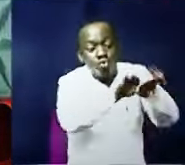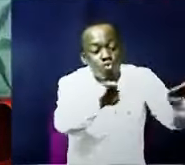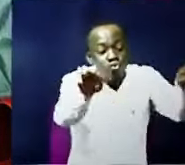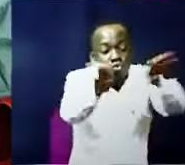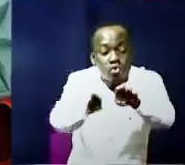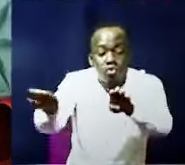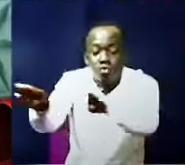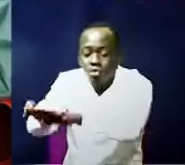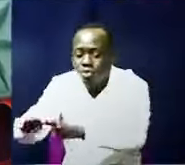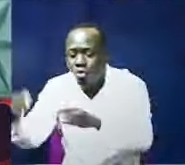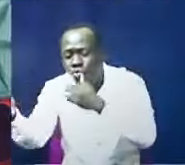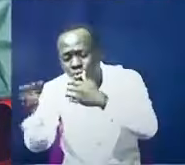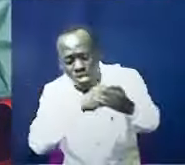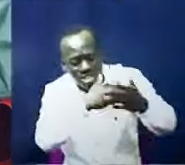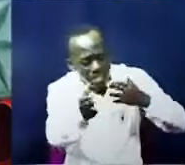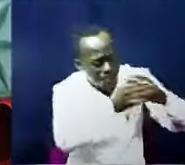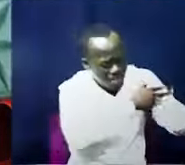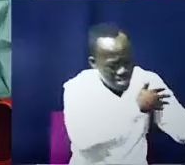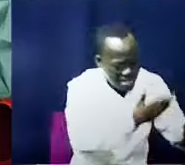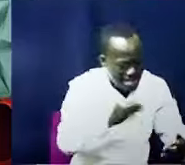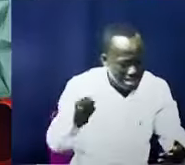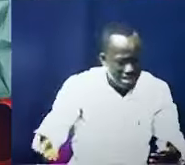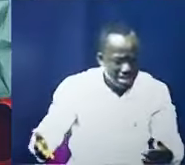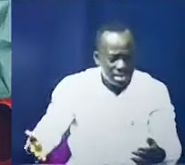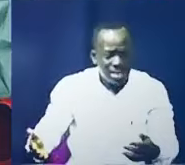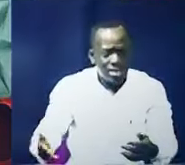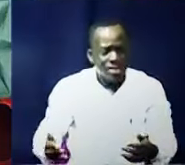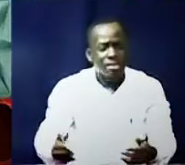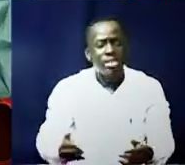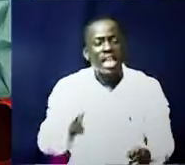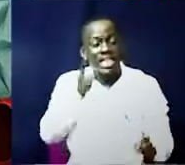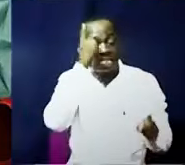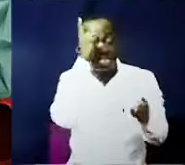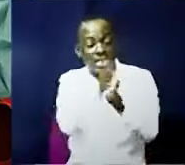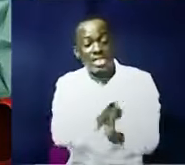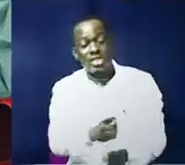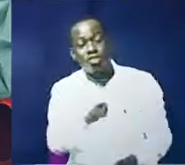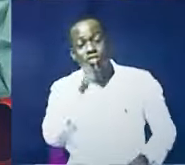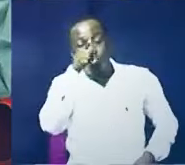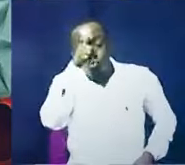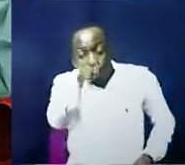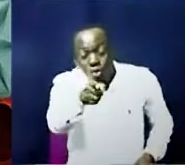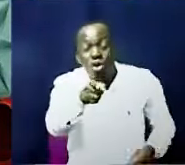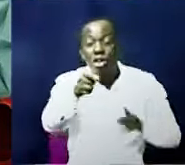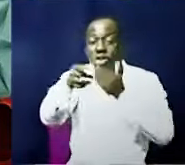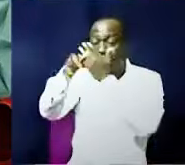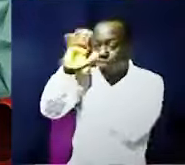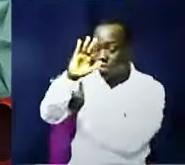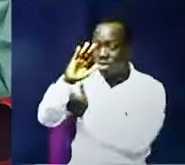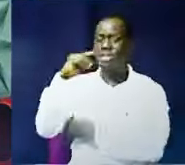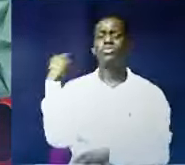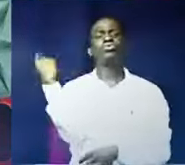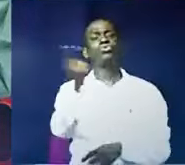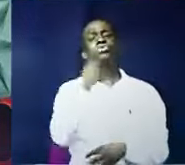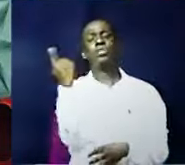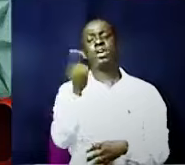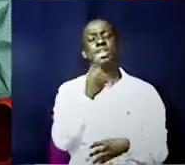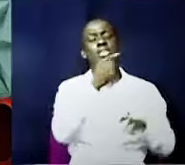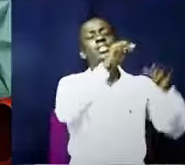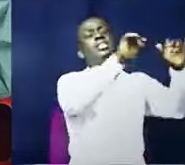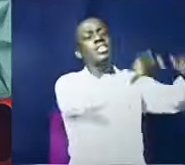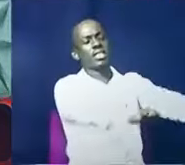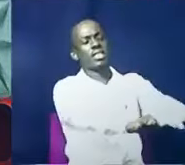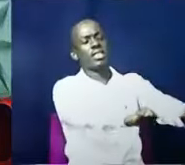prayer. If you practice this for a long time, you will see that there's a difference between how you relate to God or how